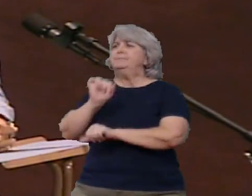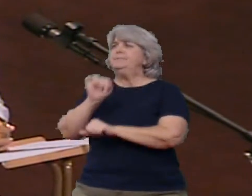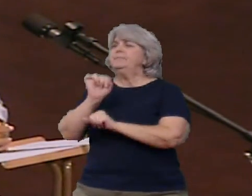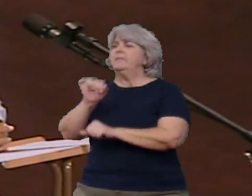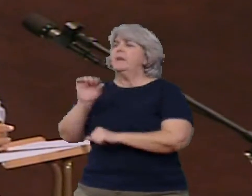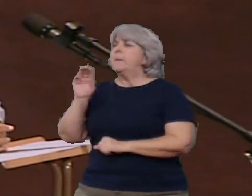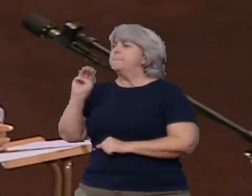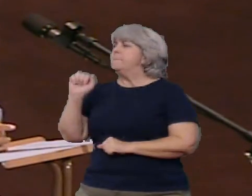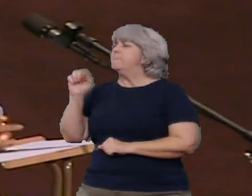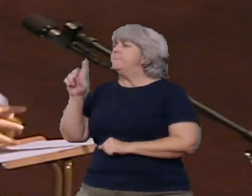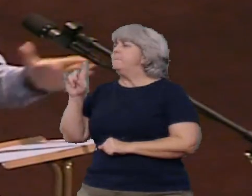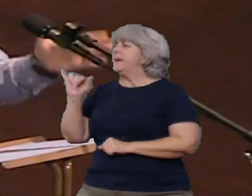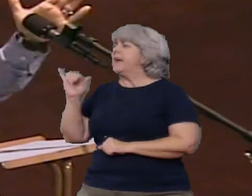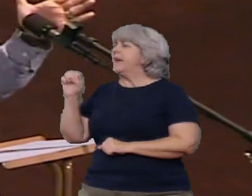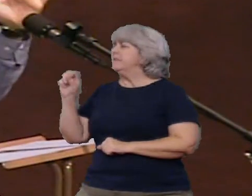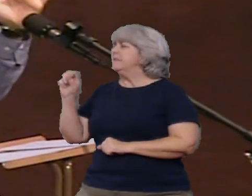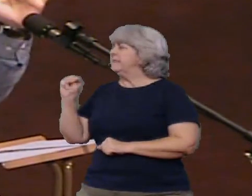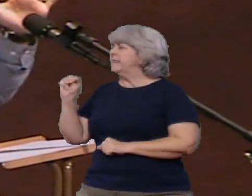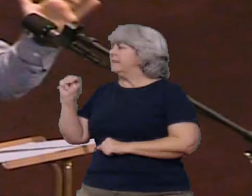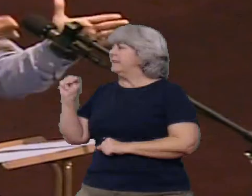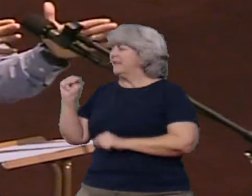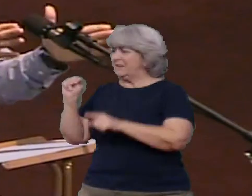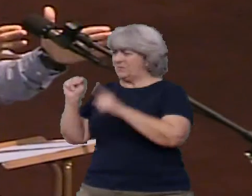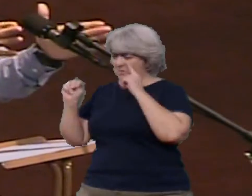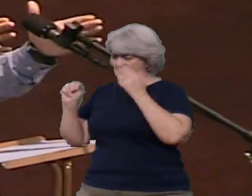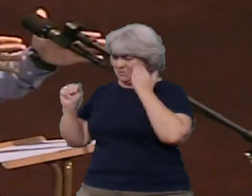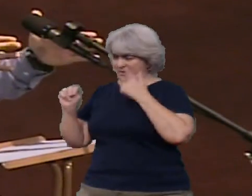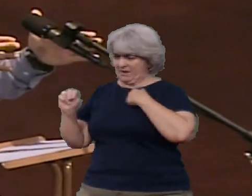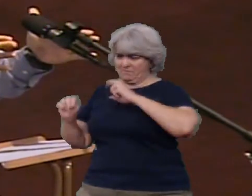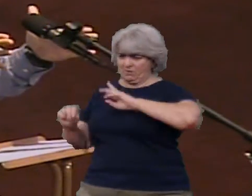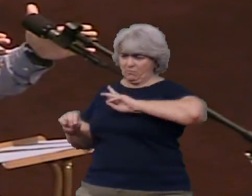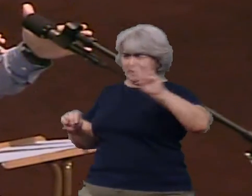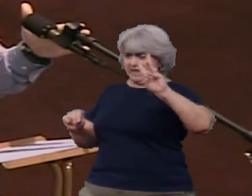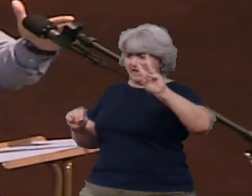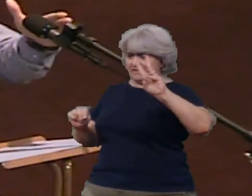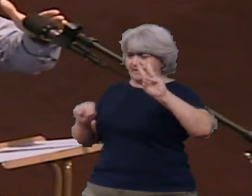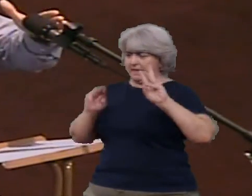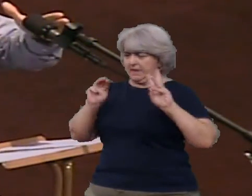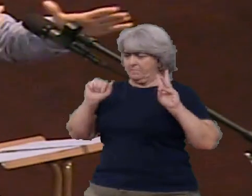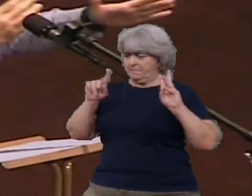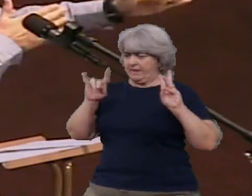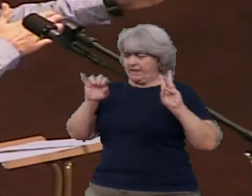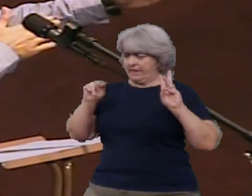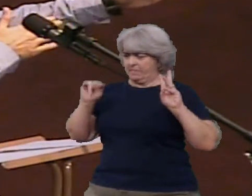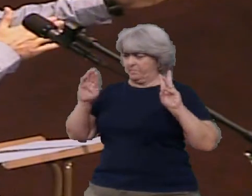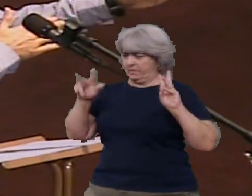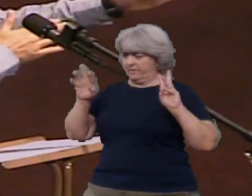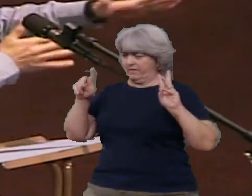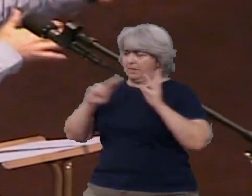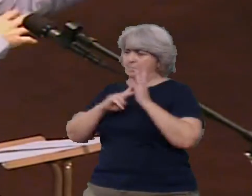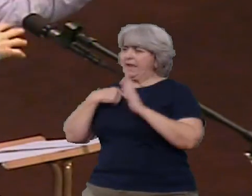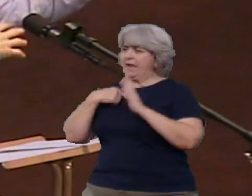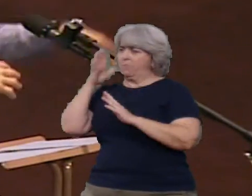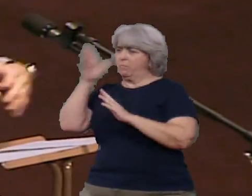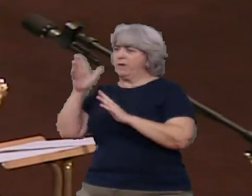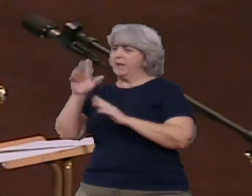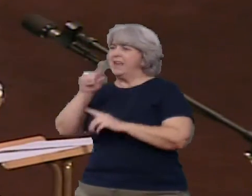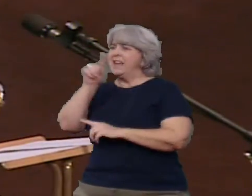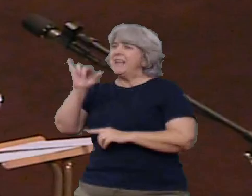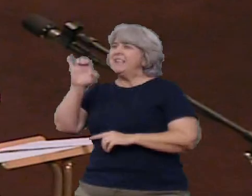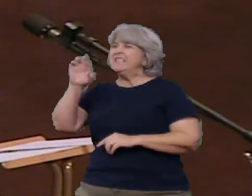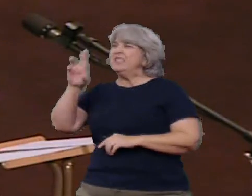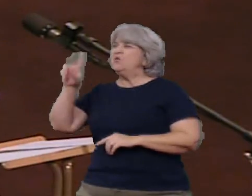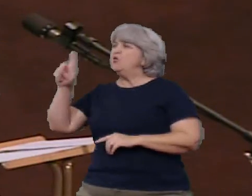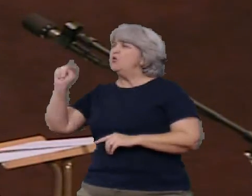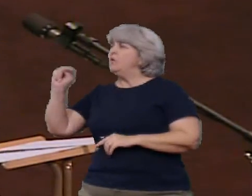someone. And if you know where I'm talking about, I'm going west on Madison Boulevard, and I was going to turn left on Zert Road, like I was going to the Arsenal that